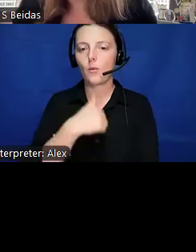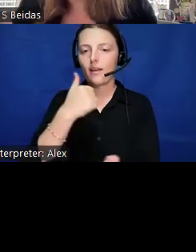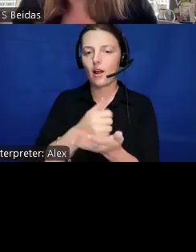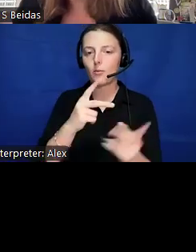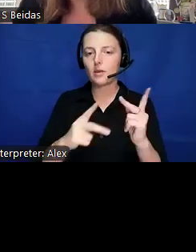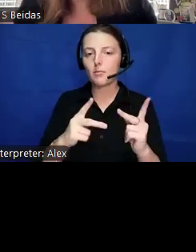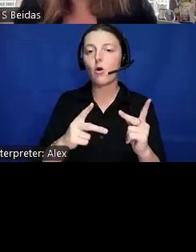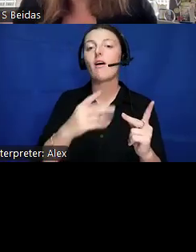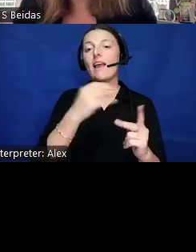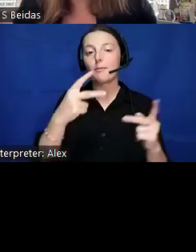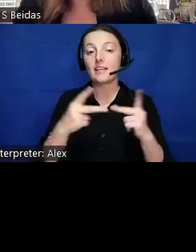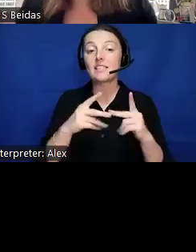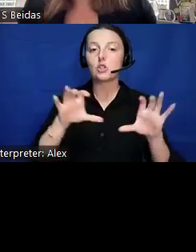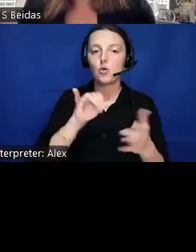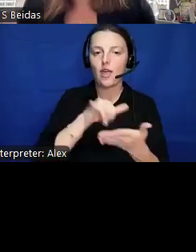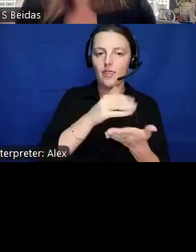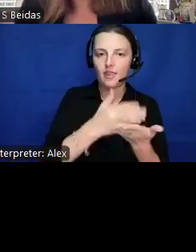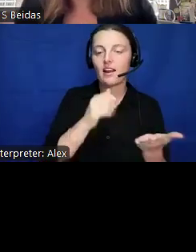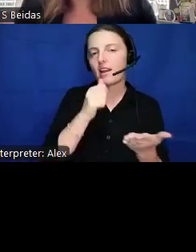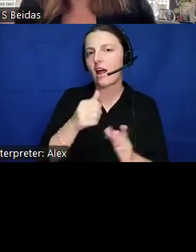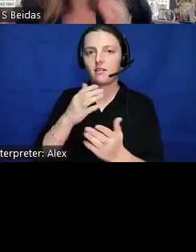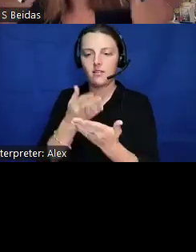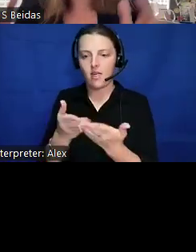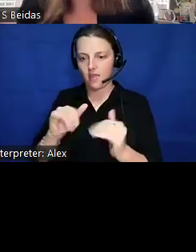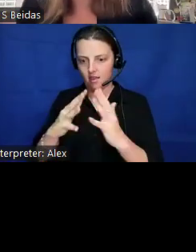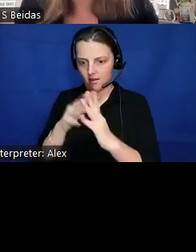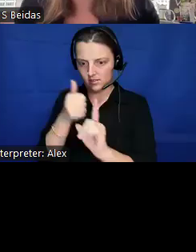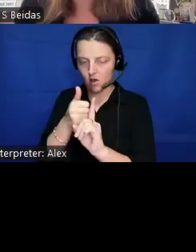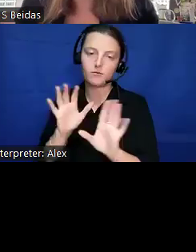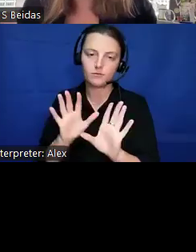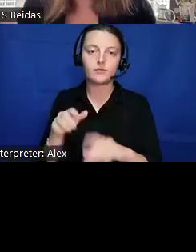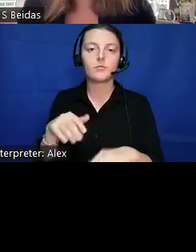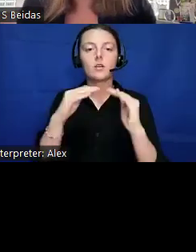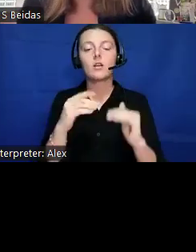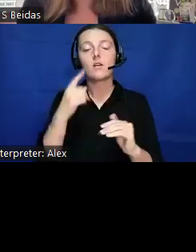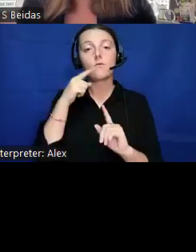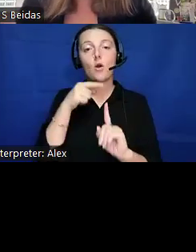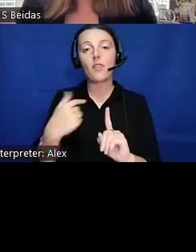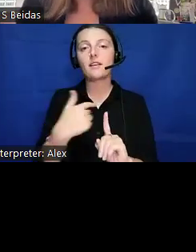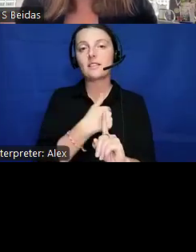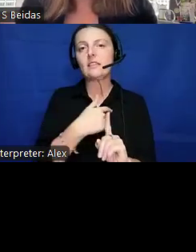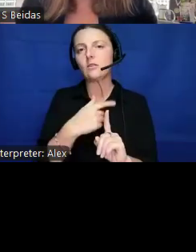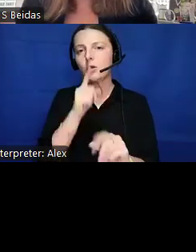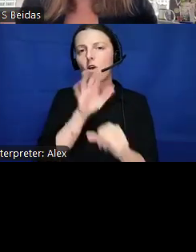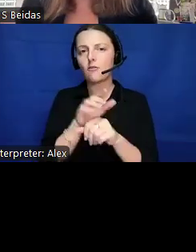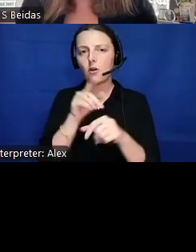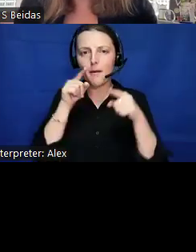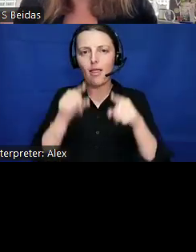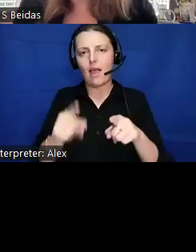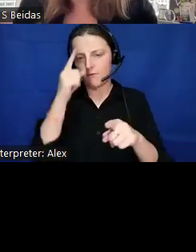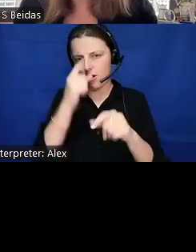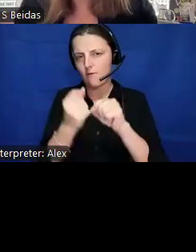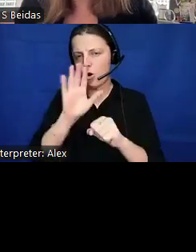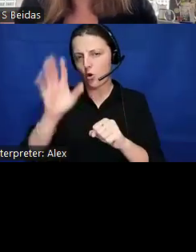One more way to think about what implementation science is, just to make sure this is aligning for everybody's mental model.